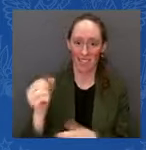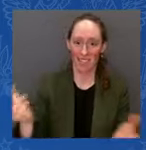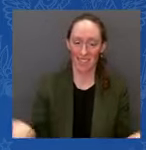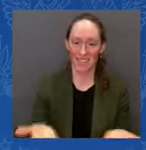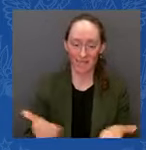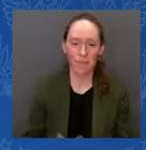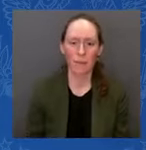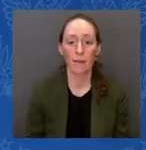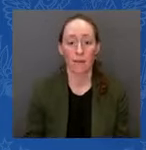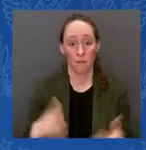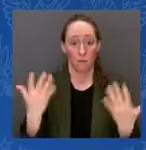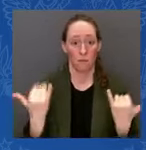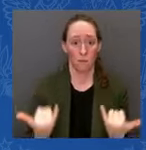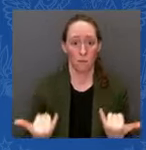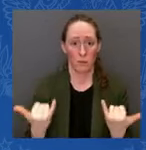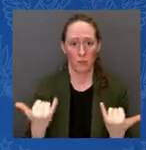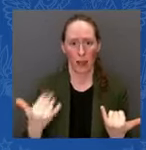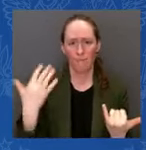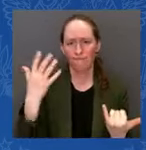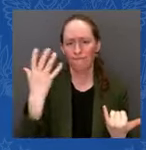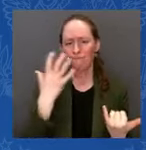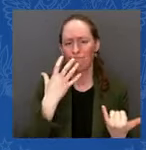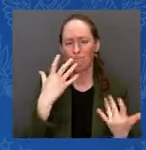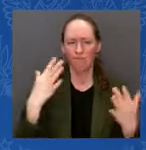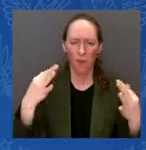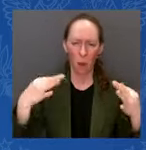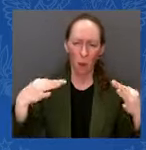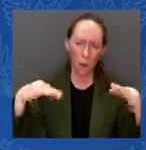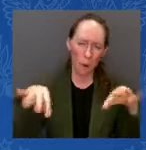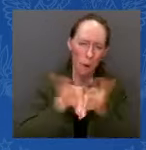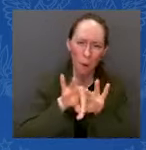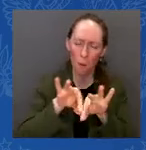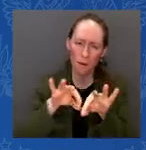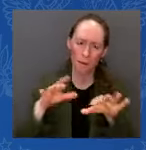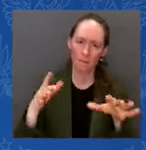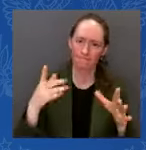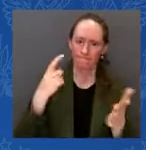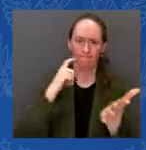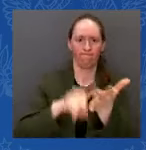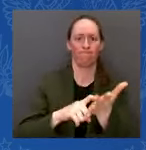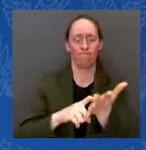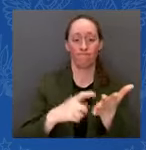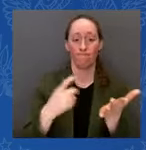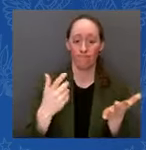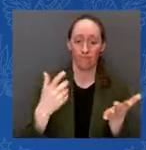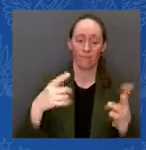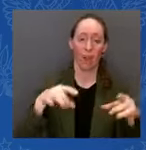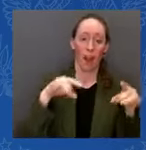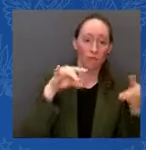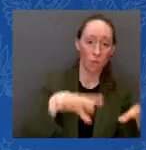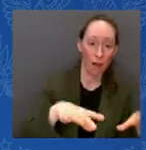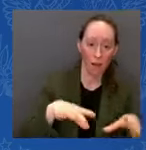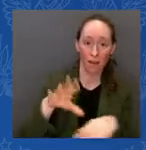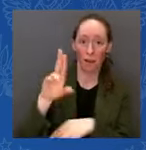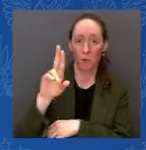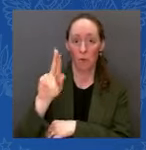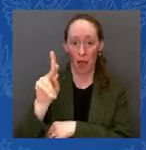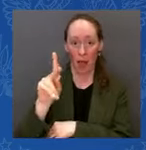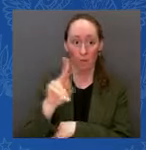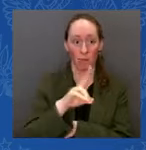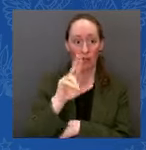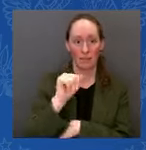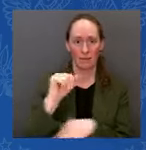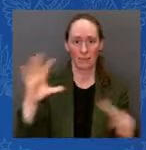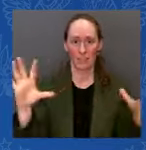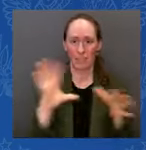Australia-US-UK Partnership AUKUS. It's an unusual name, AUKUS, but it's a powerful entity. You know, when our countries